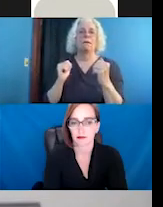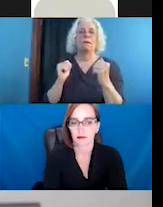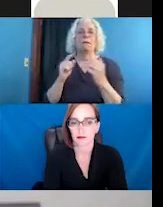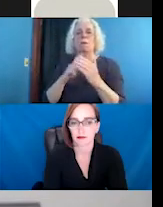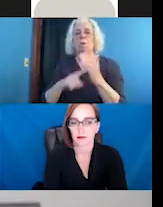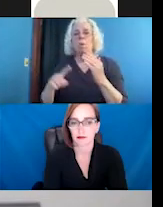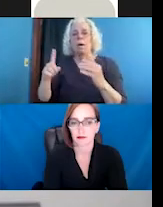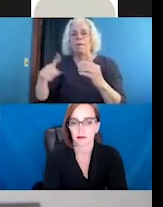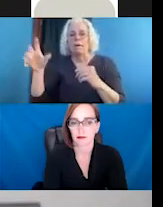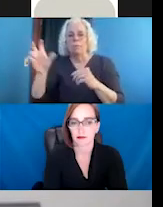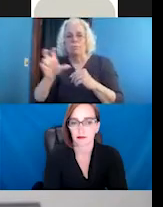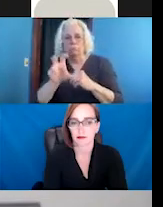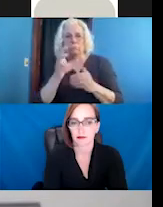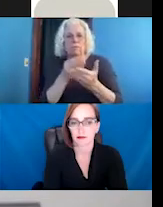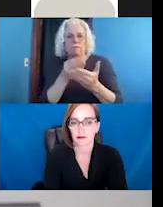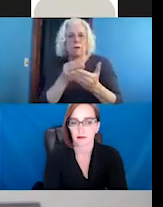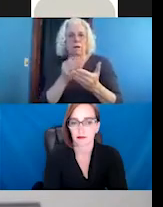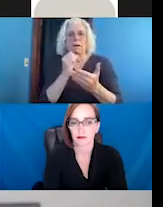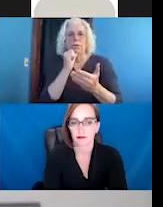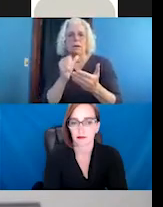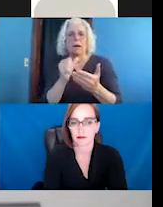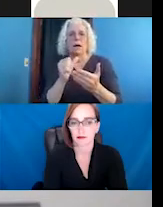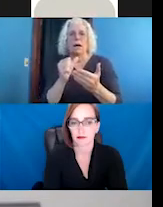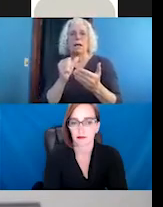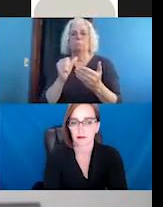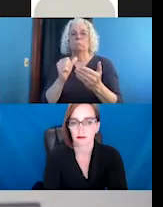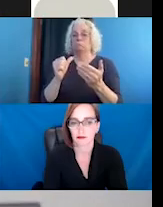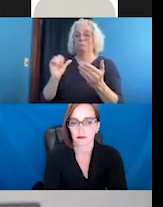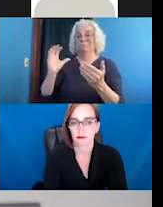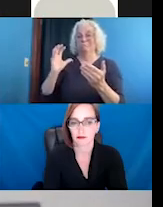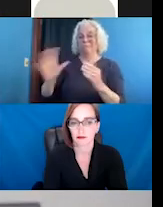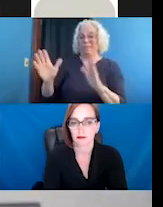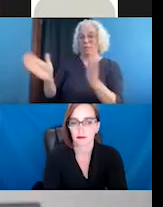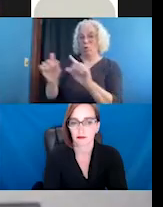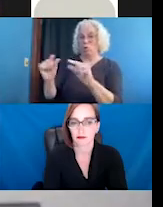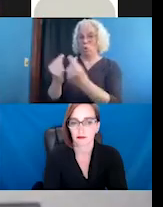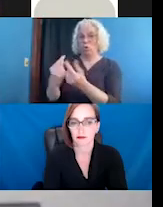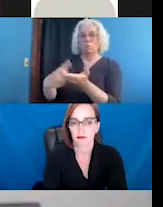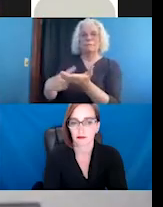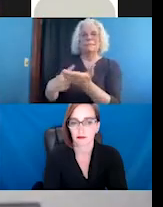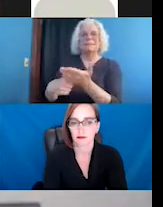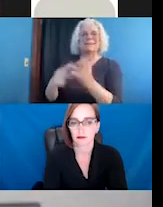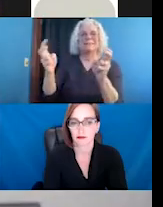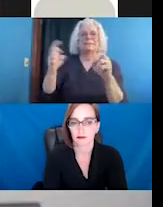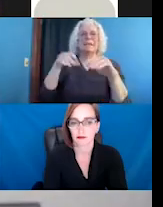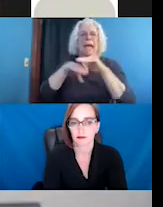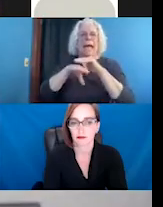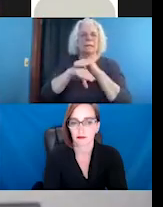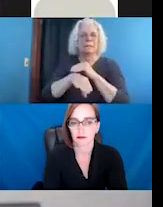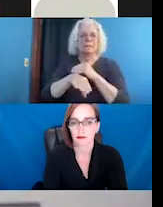wasn't funded. We had a great conversation about access and